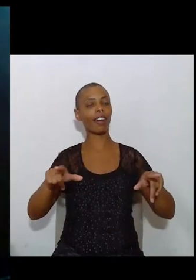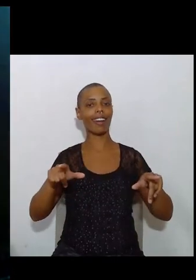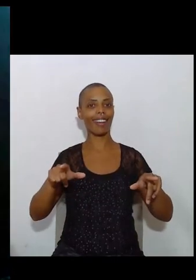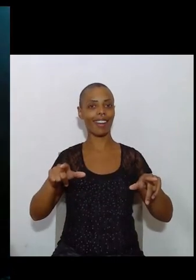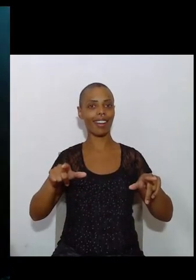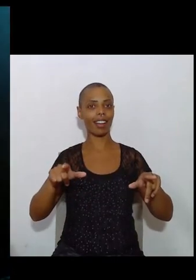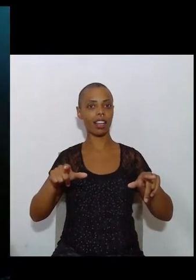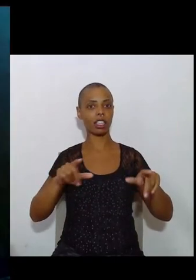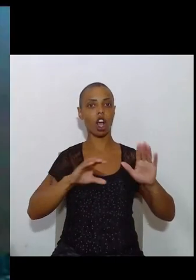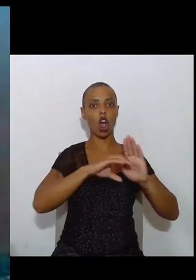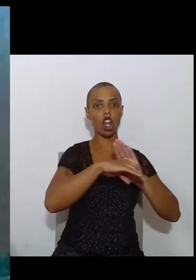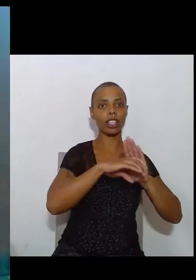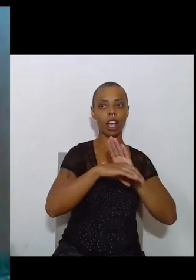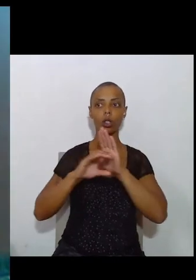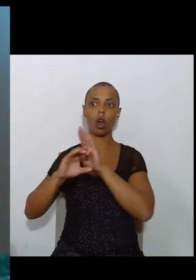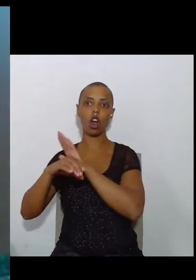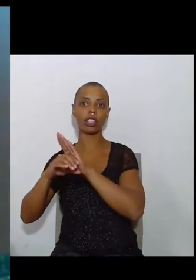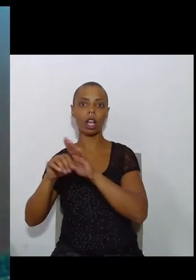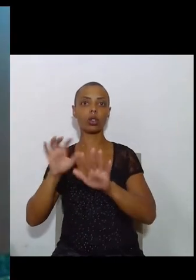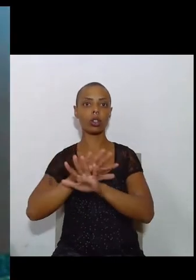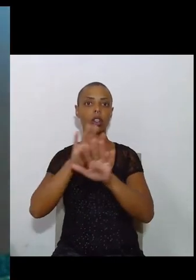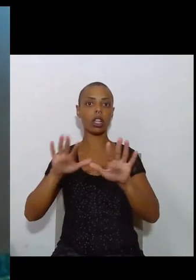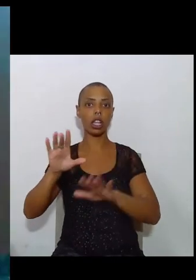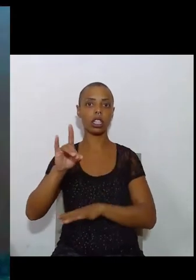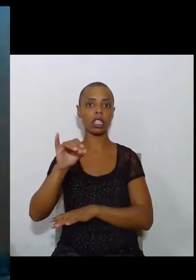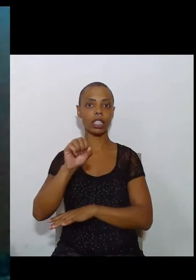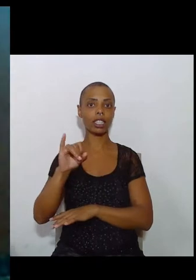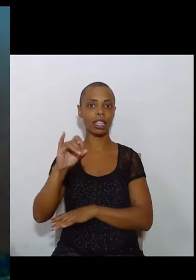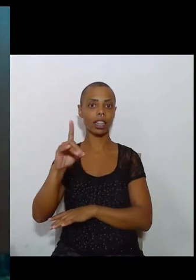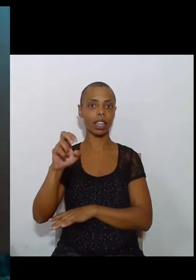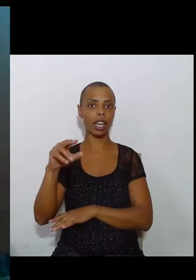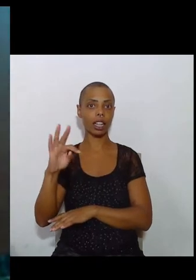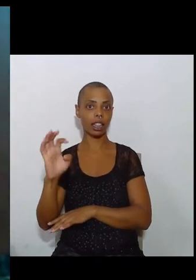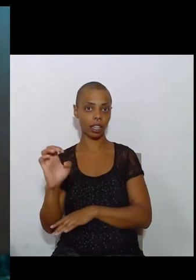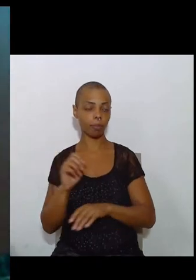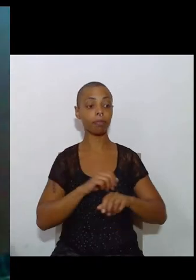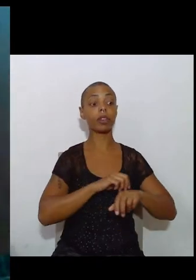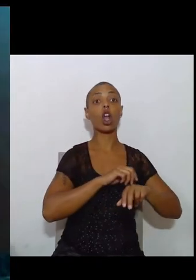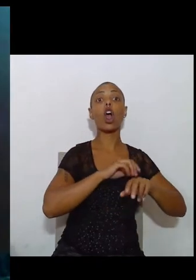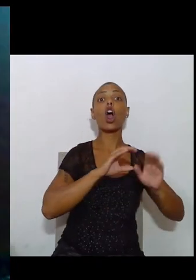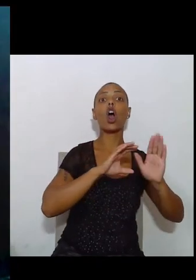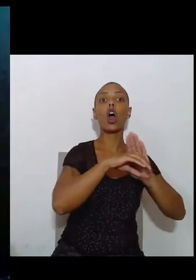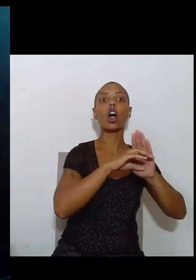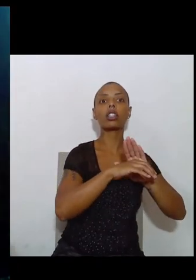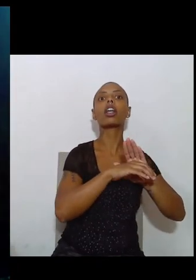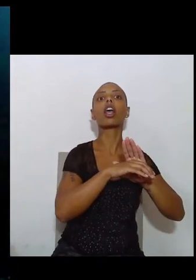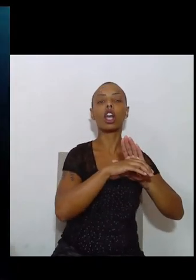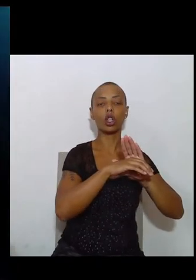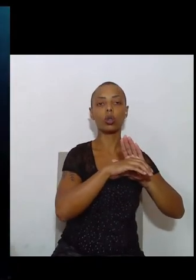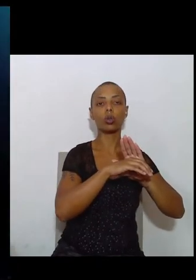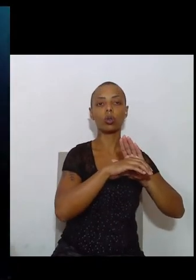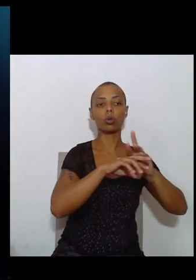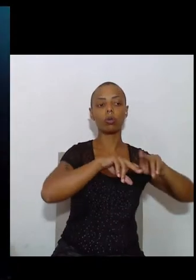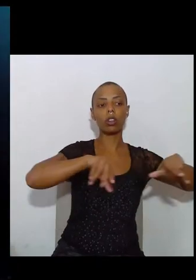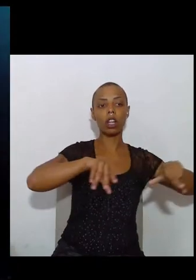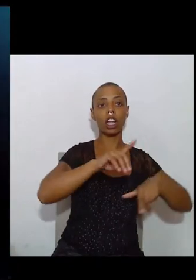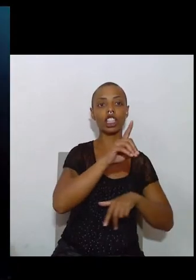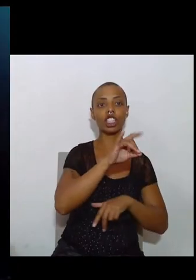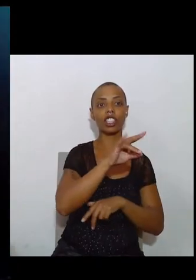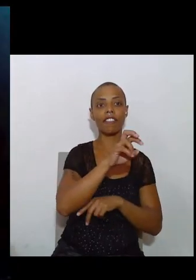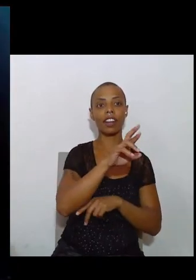bit different but we saw that distinction between the two concepts the concept of diversity